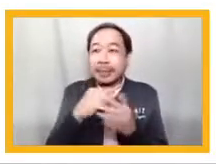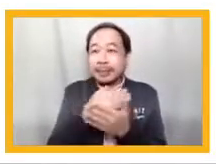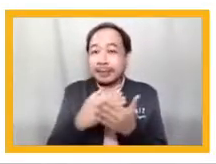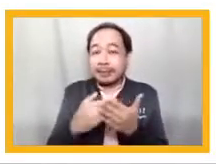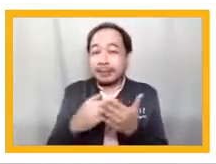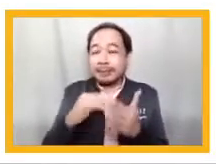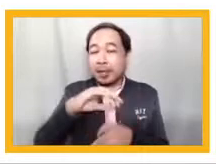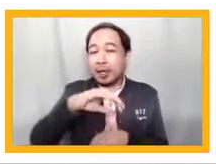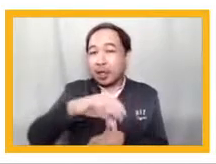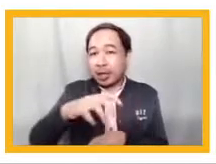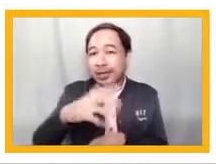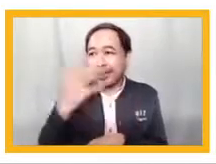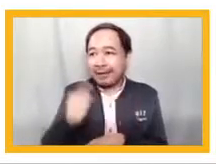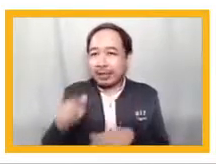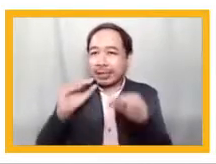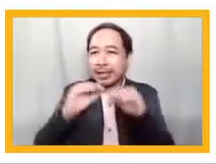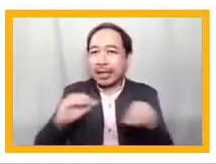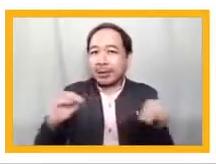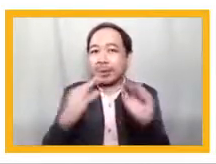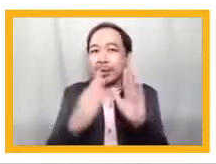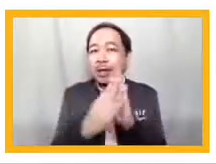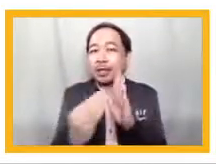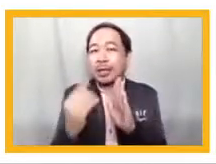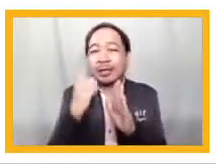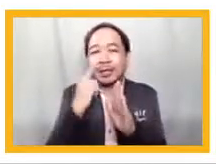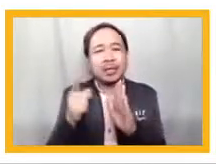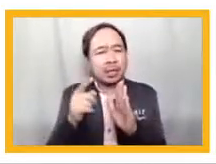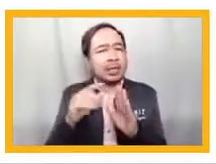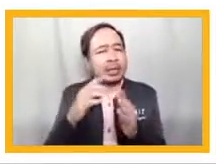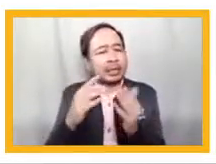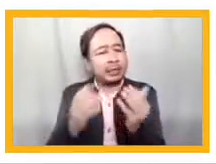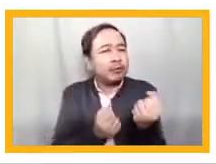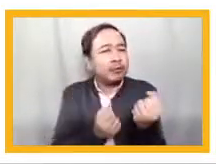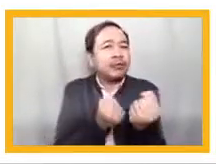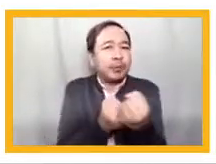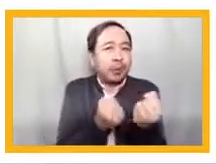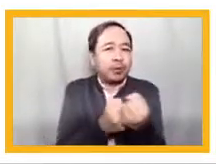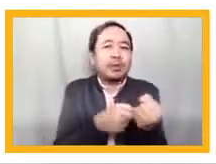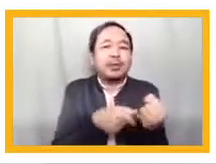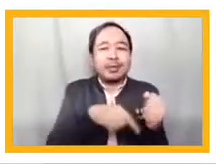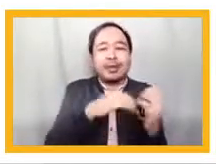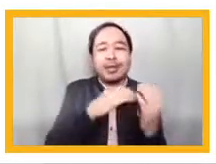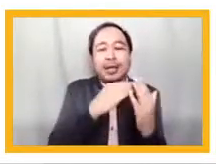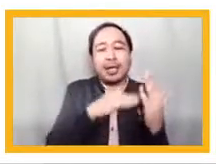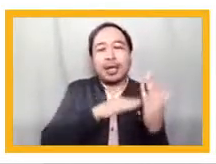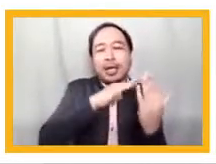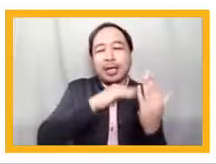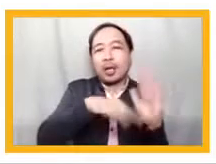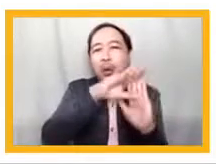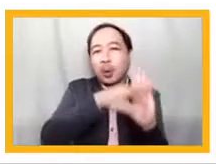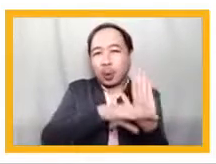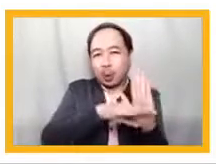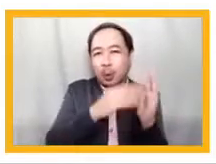fact, they will be complement or supplement to the existing curriculums within higher education.